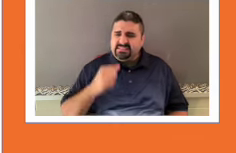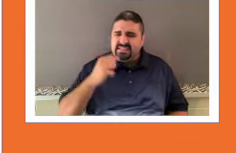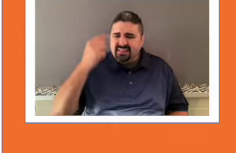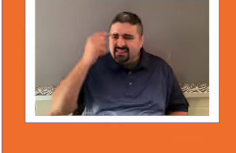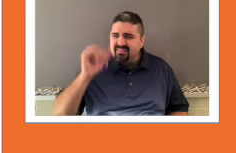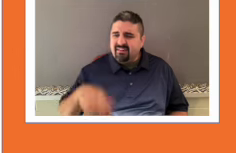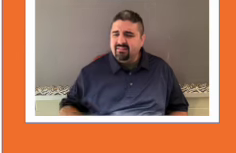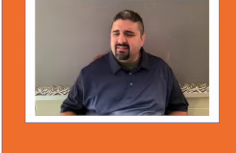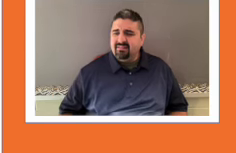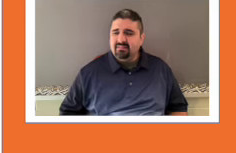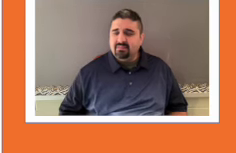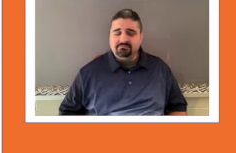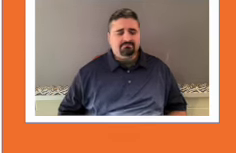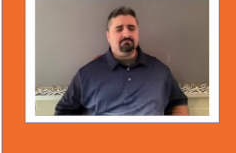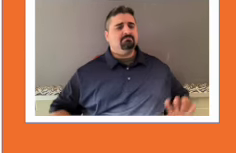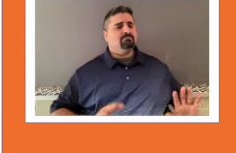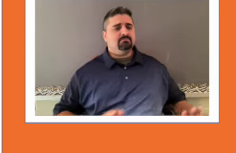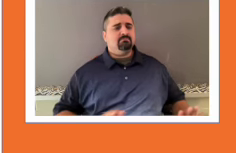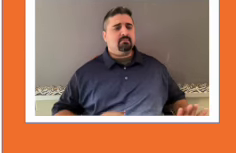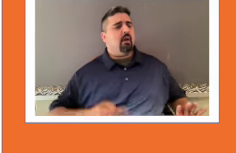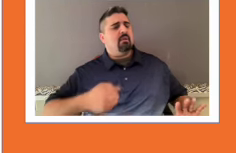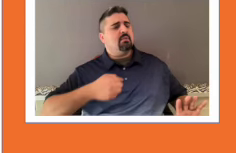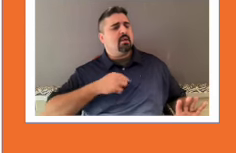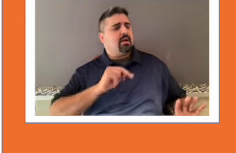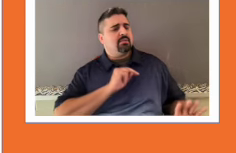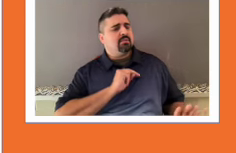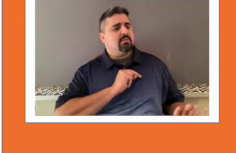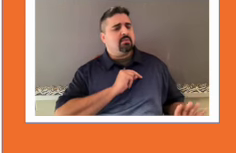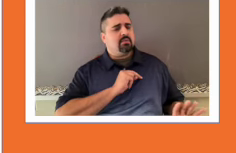me, does Fang ever leave this yard?